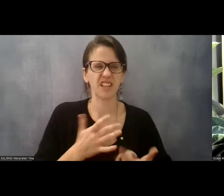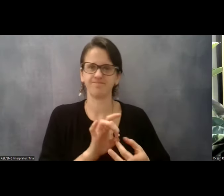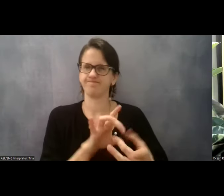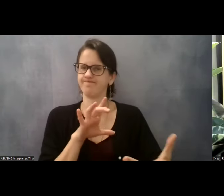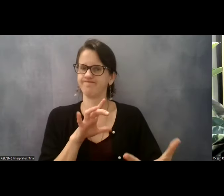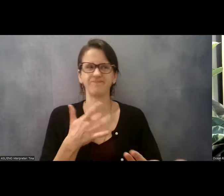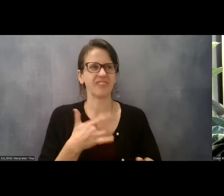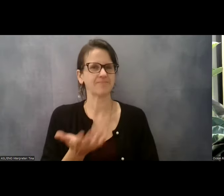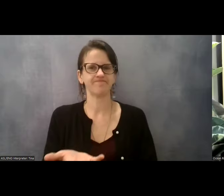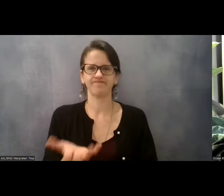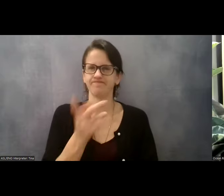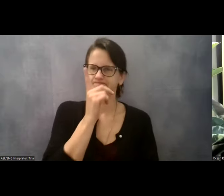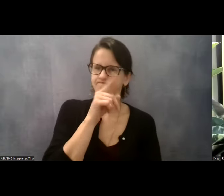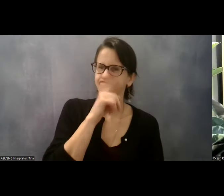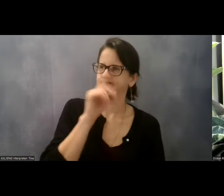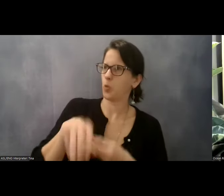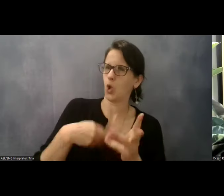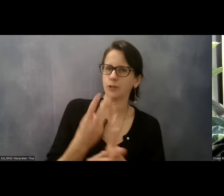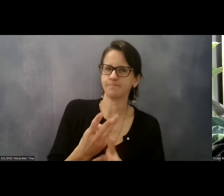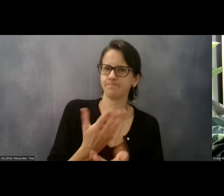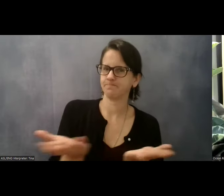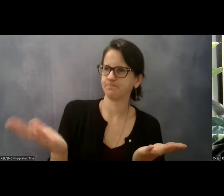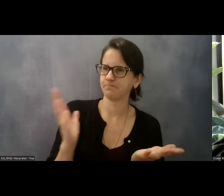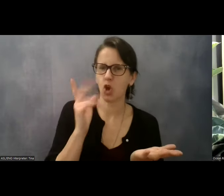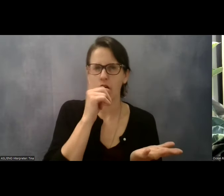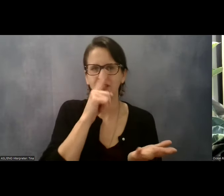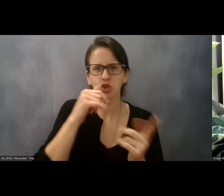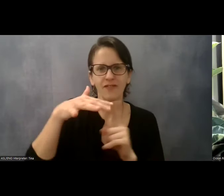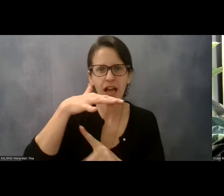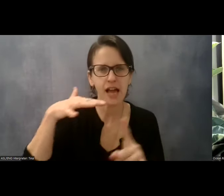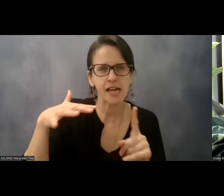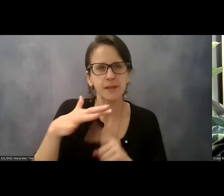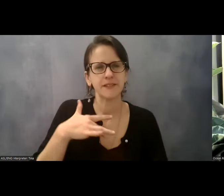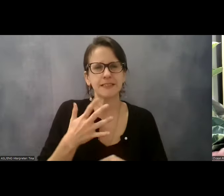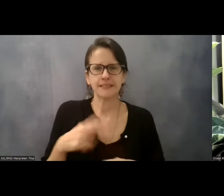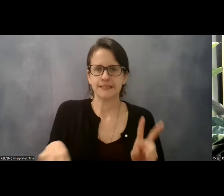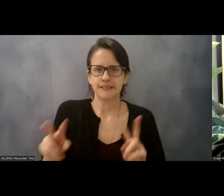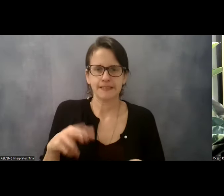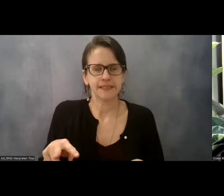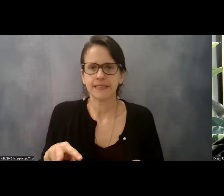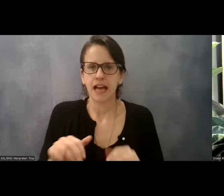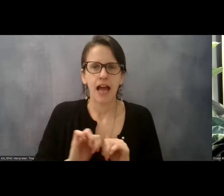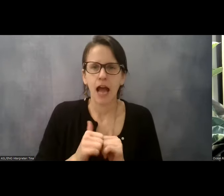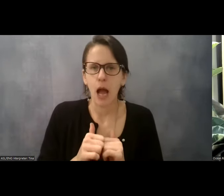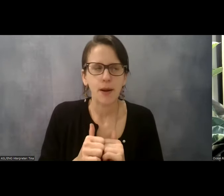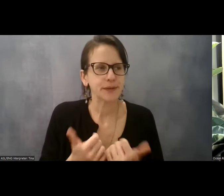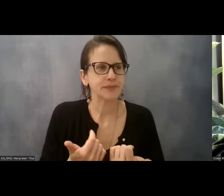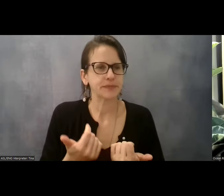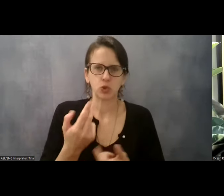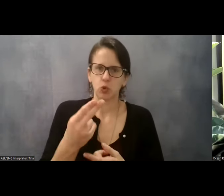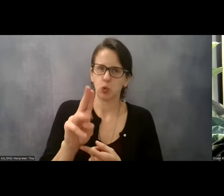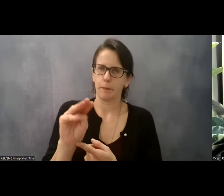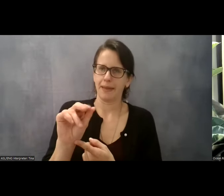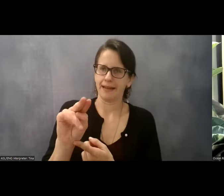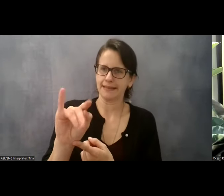artificial made-up environment. And I think that part of what we need in reclaiming our humanity is